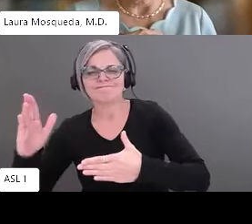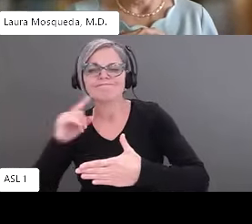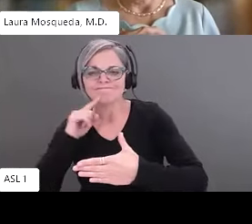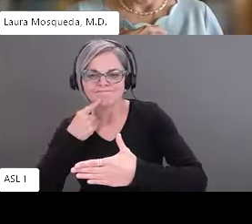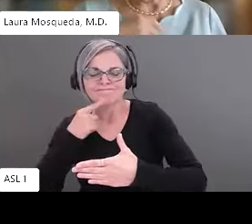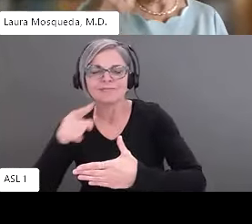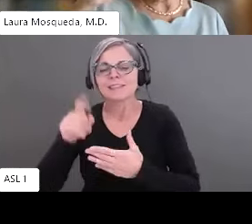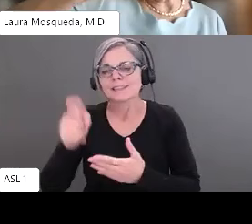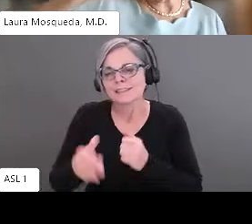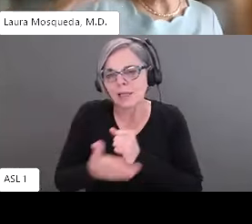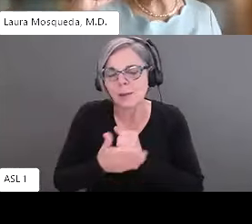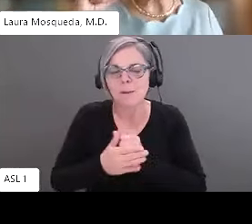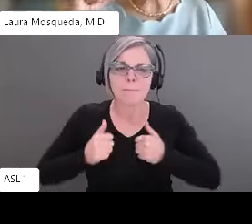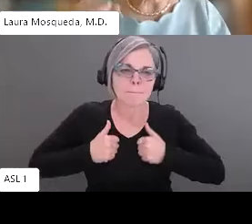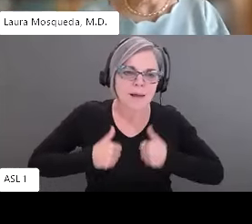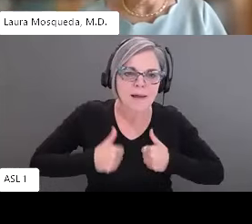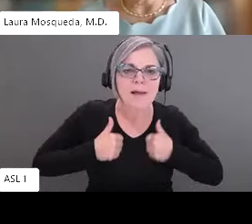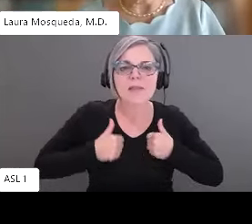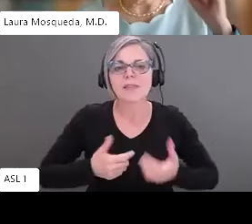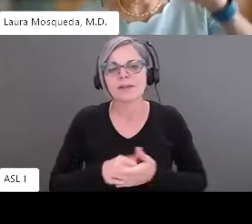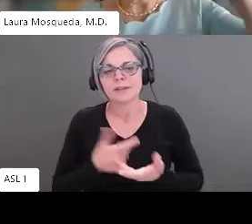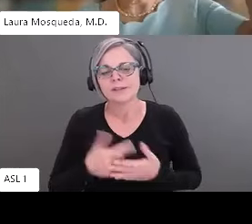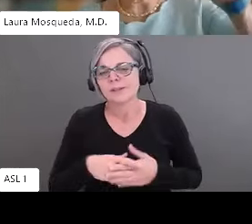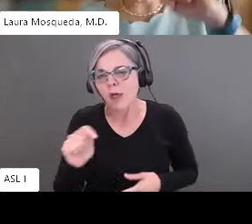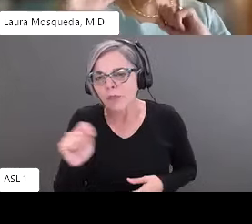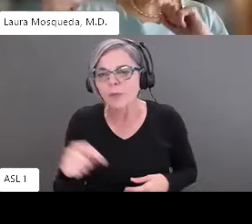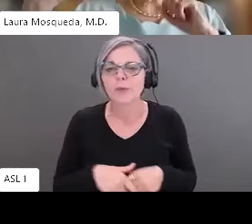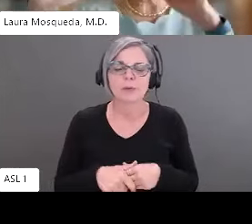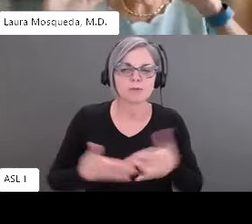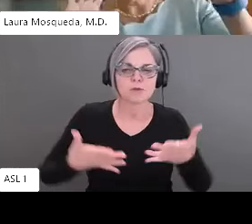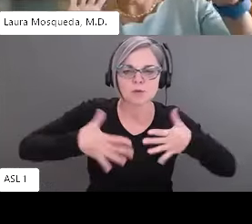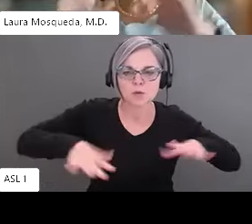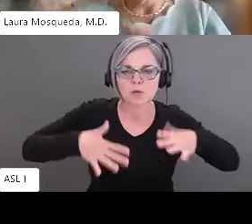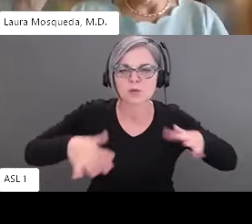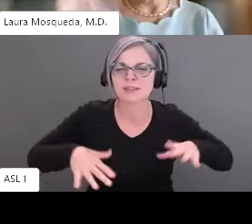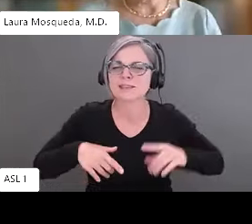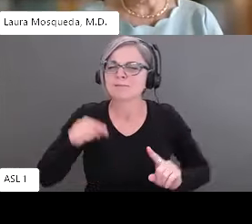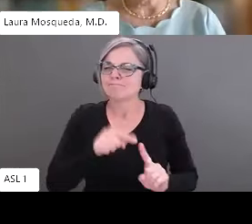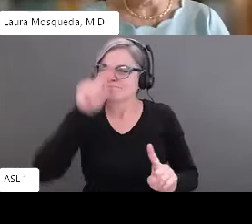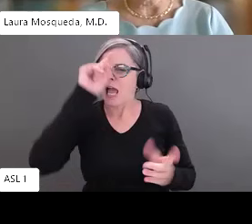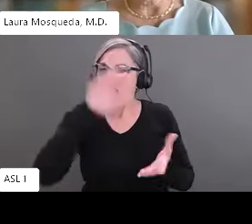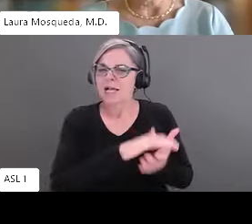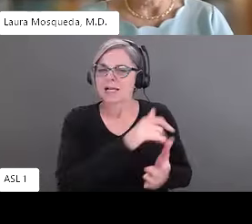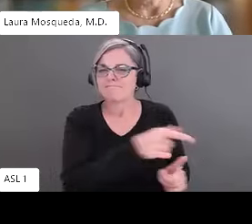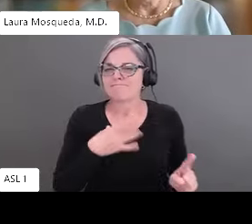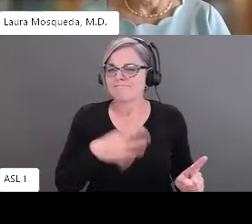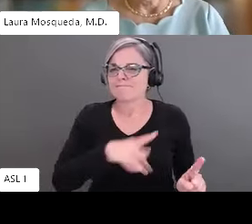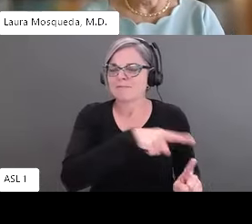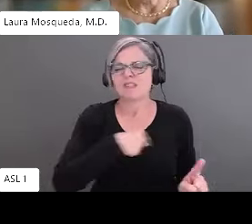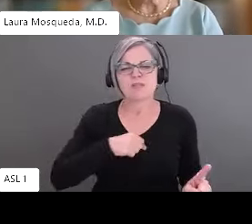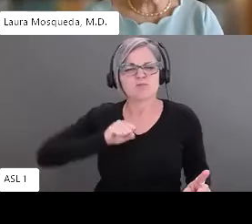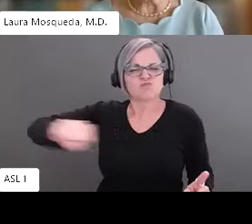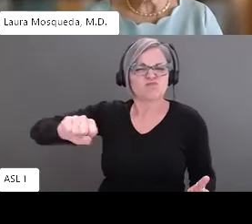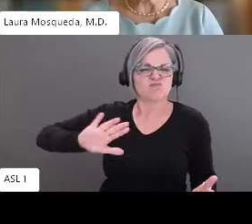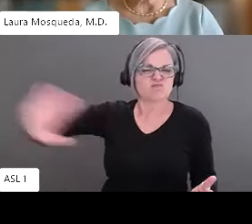dressing. And he doesn't really like it when people help him. He's kind of resistant and pushes her away.